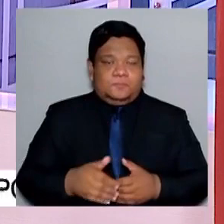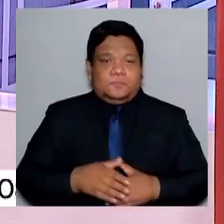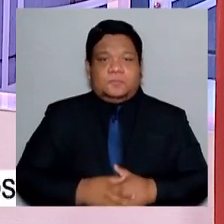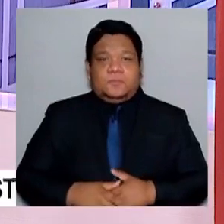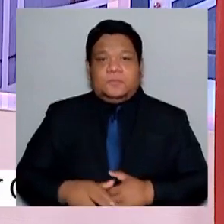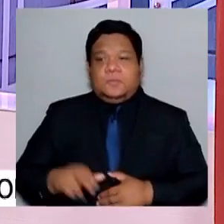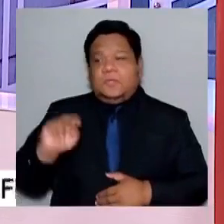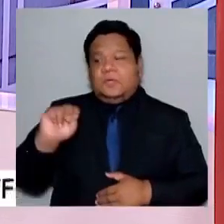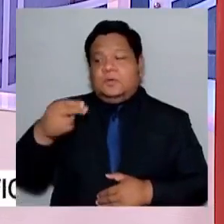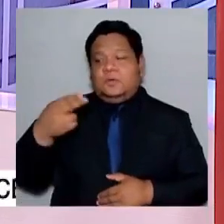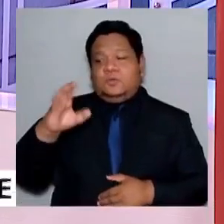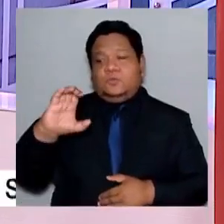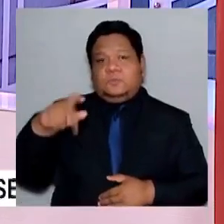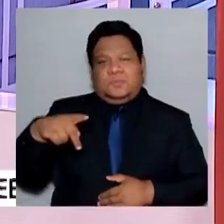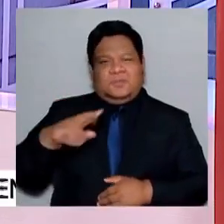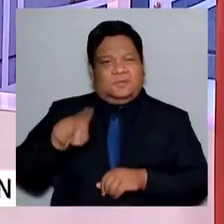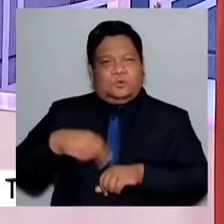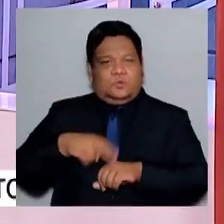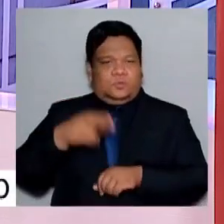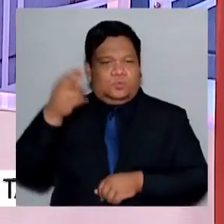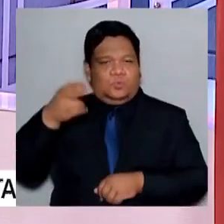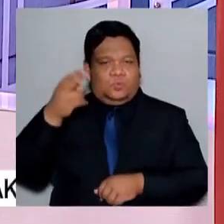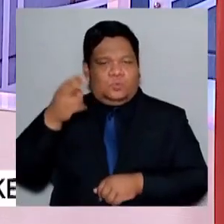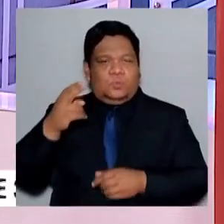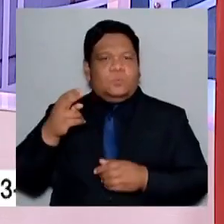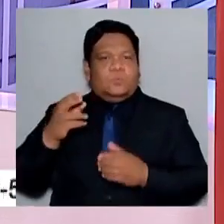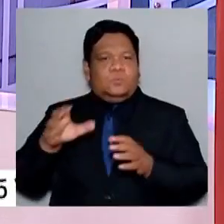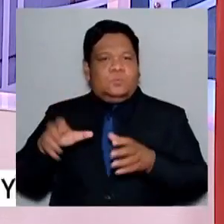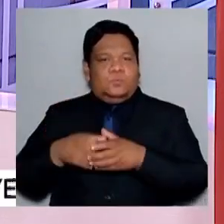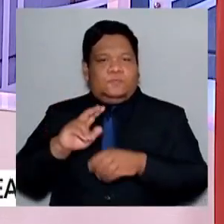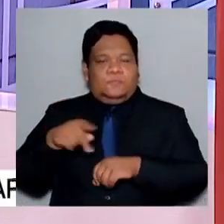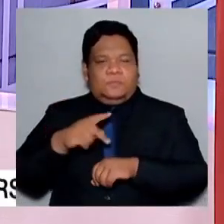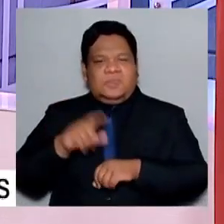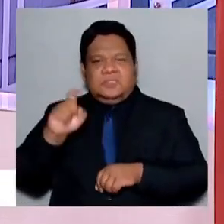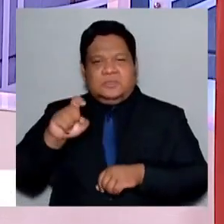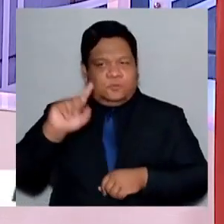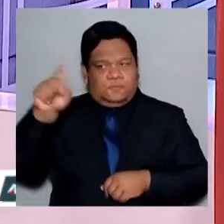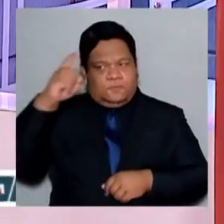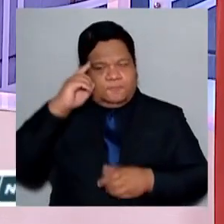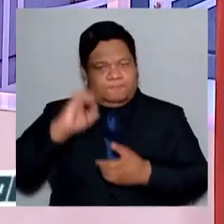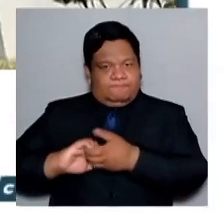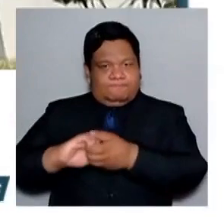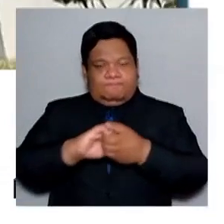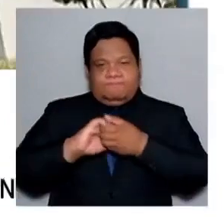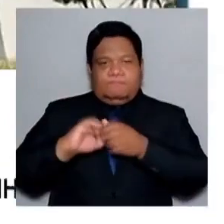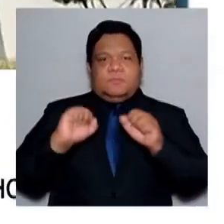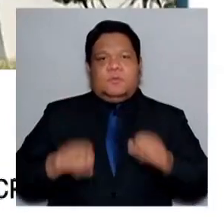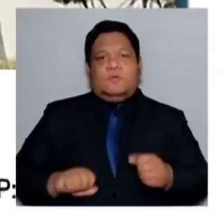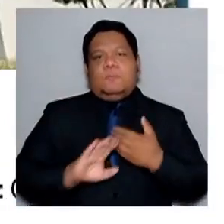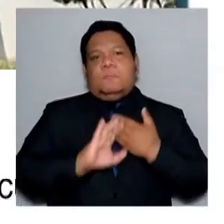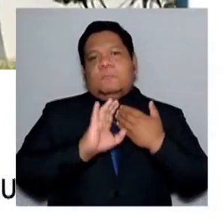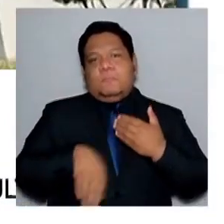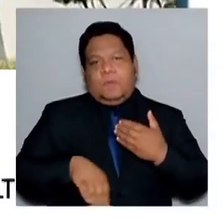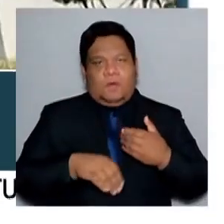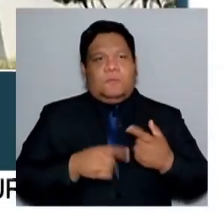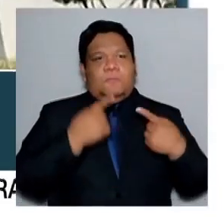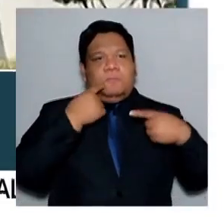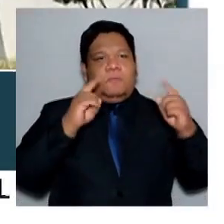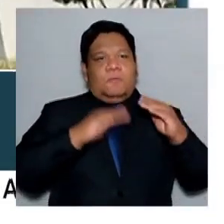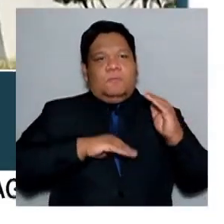Philippines, collaboration among government agencies is needed to restore the former glory of the Manila Central Post